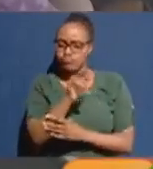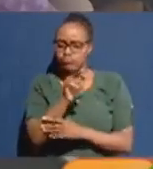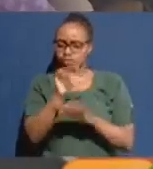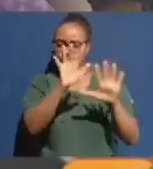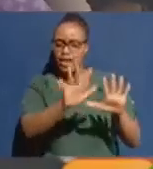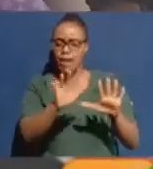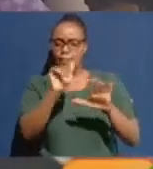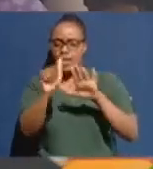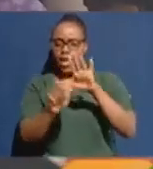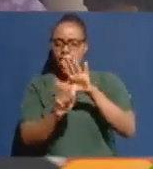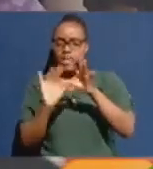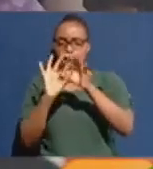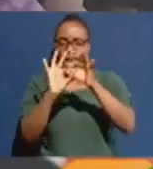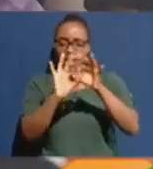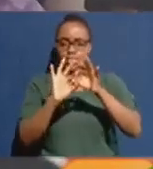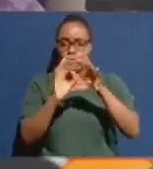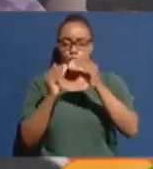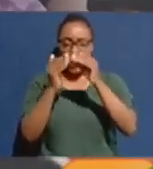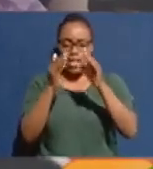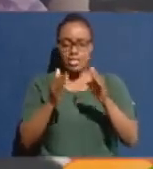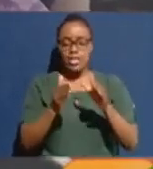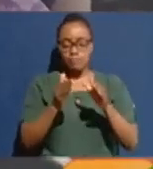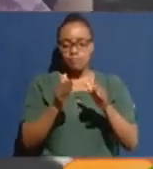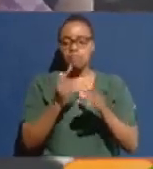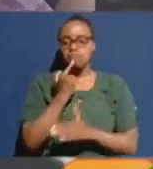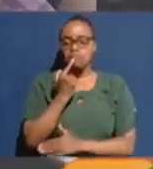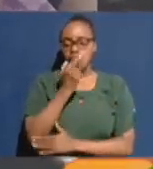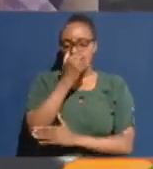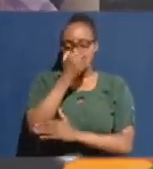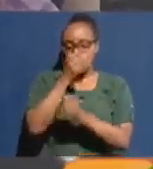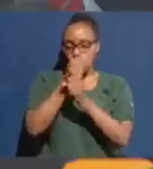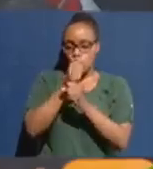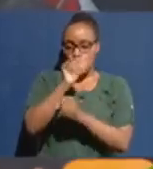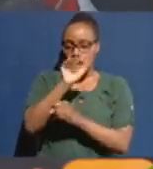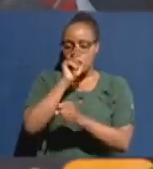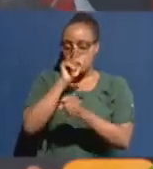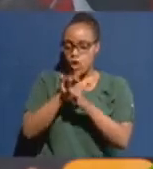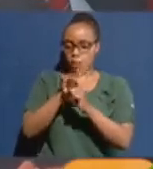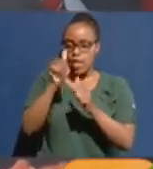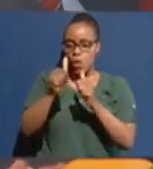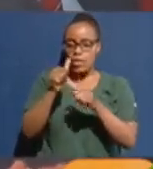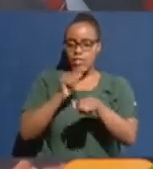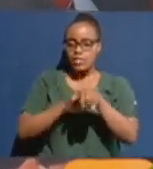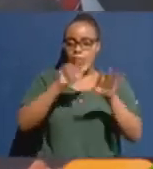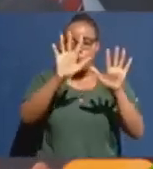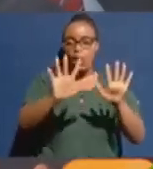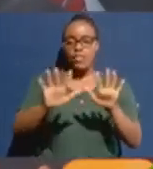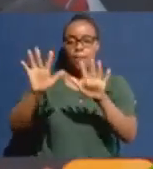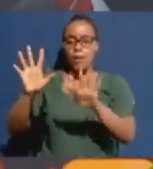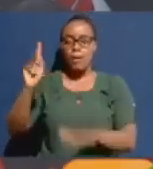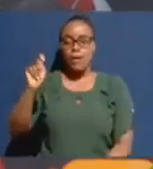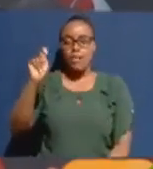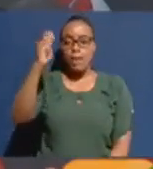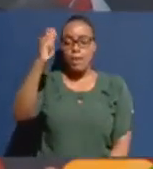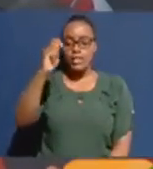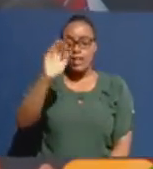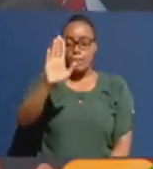by Azimio leader Raila Odinga to have Ruto fulfill his campaign pledges. The president and his